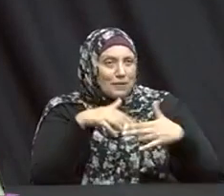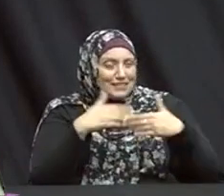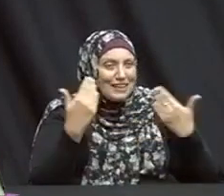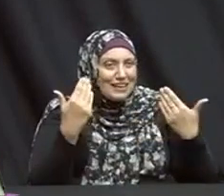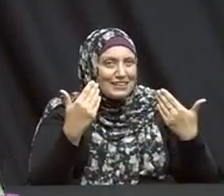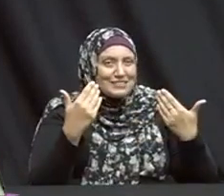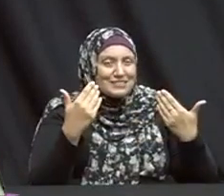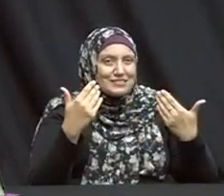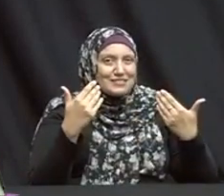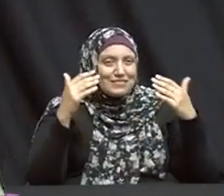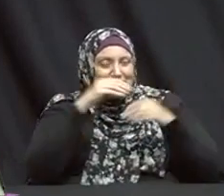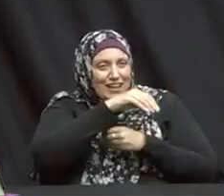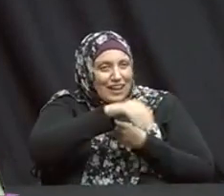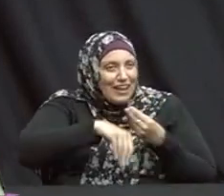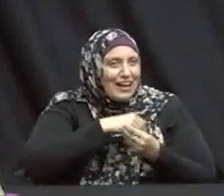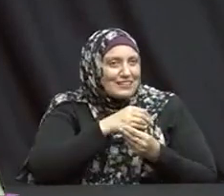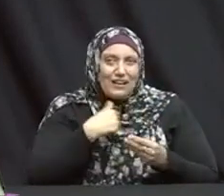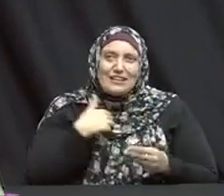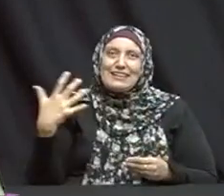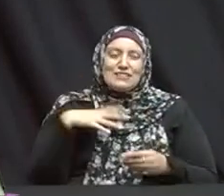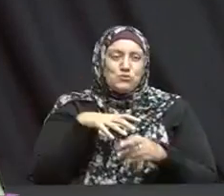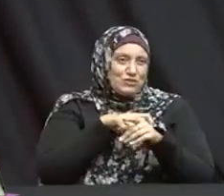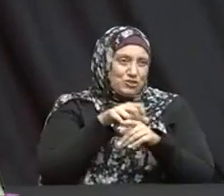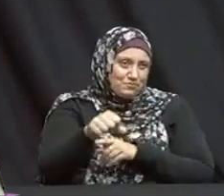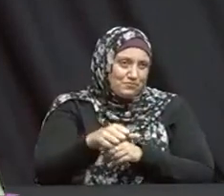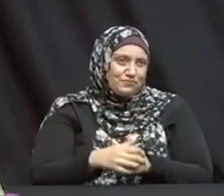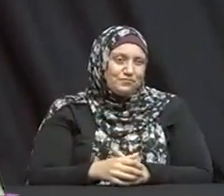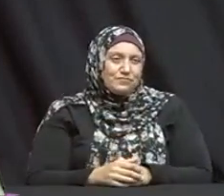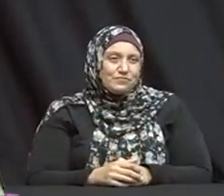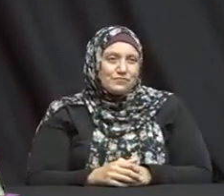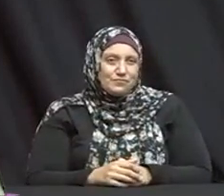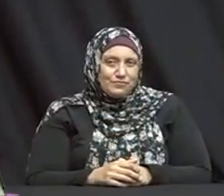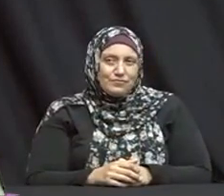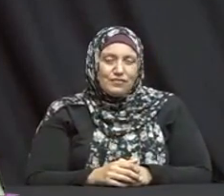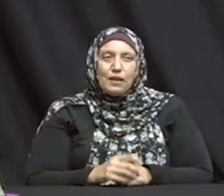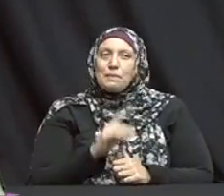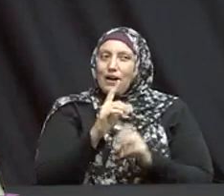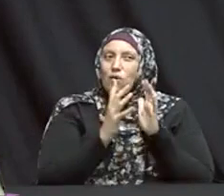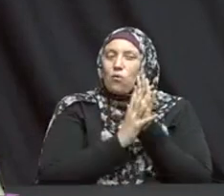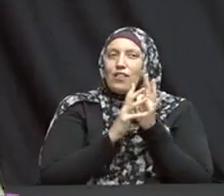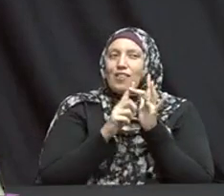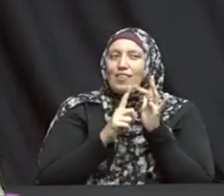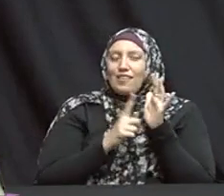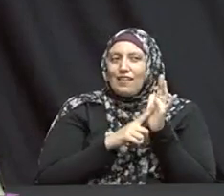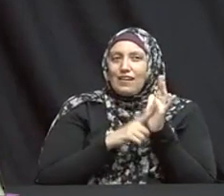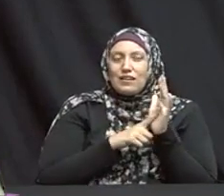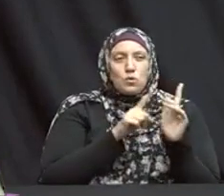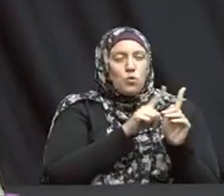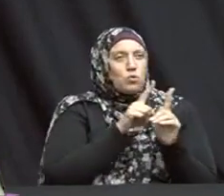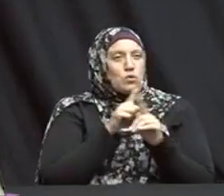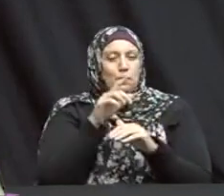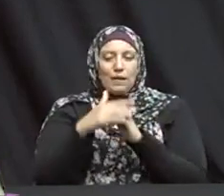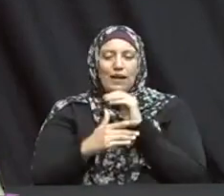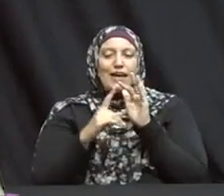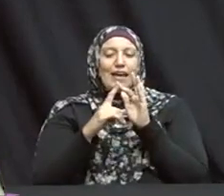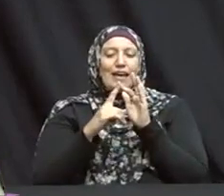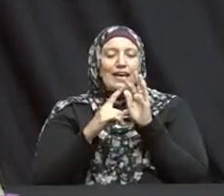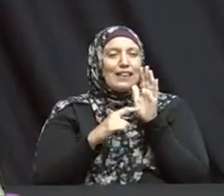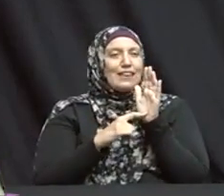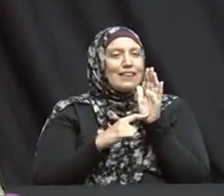apart from the financial liabilities, will is also about all the ethical, moral recommendations that I want to share with